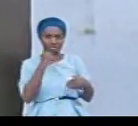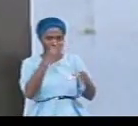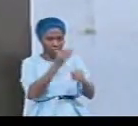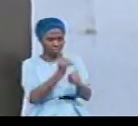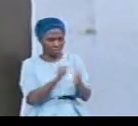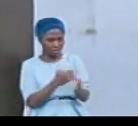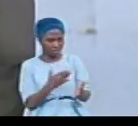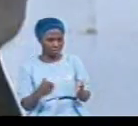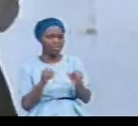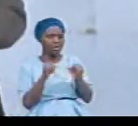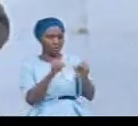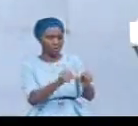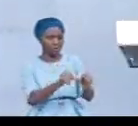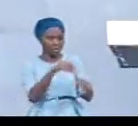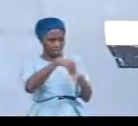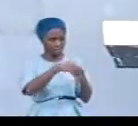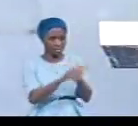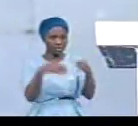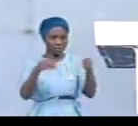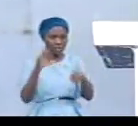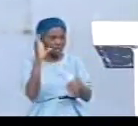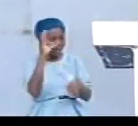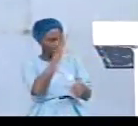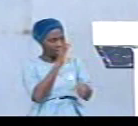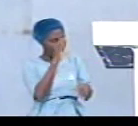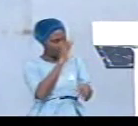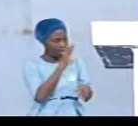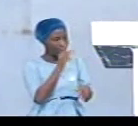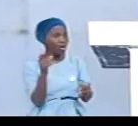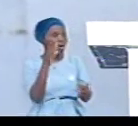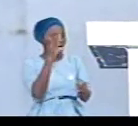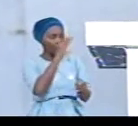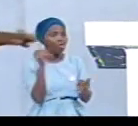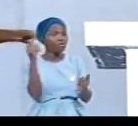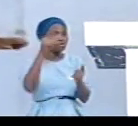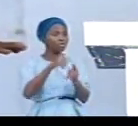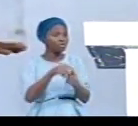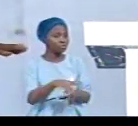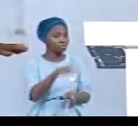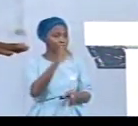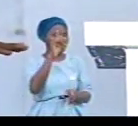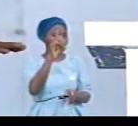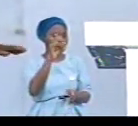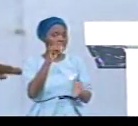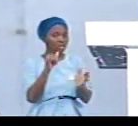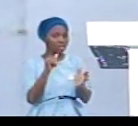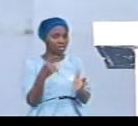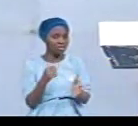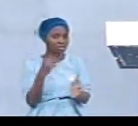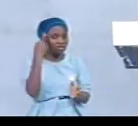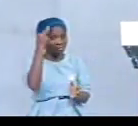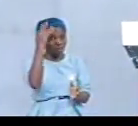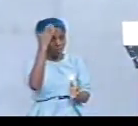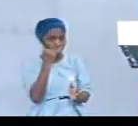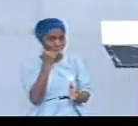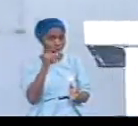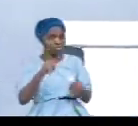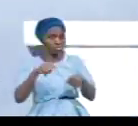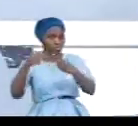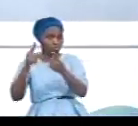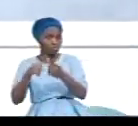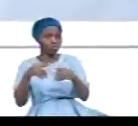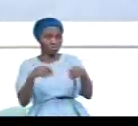around, search until you get the reason why you went to the